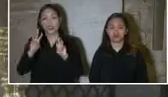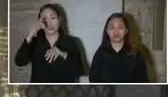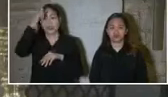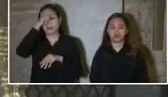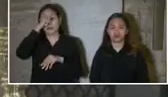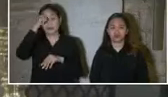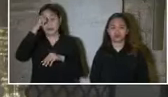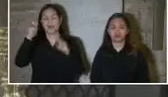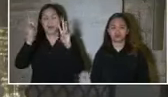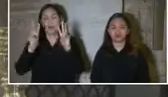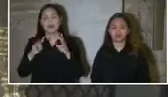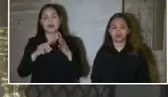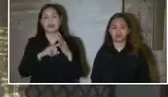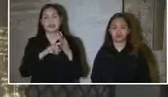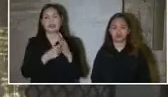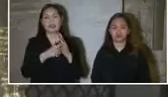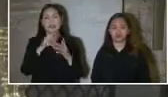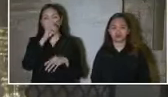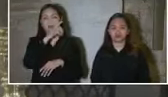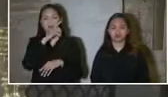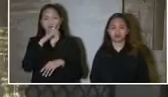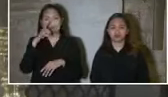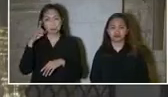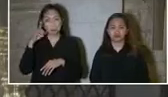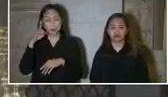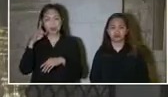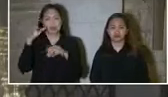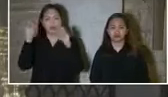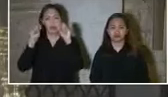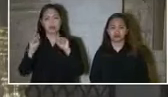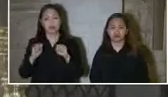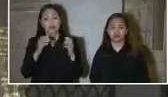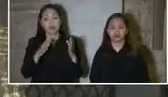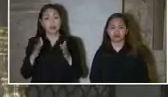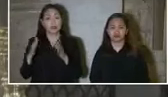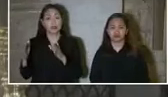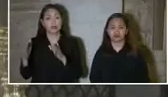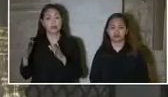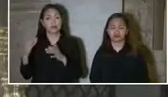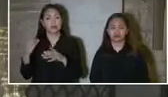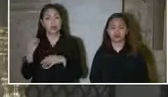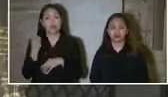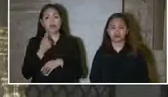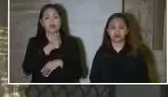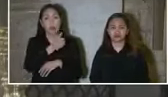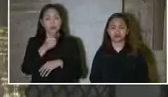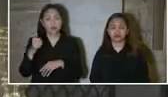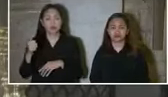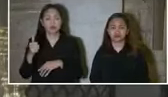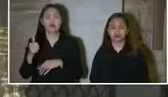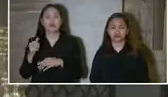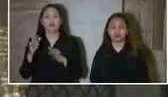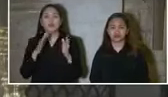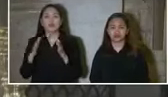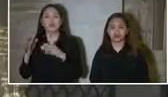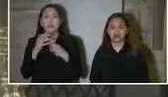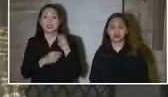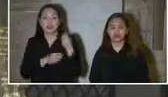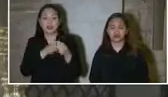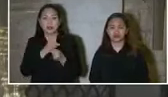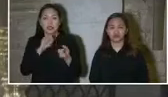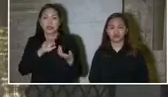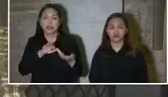Lenten season, as we prepare ourselves to commemorate the Paschal mystery of our Lord,